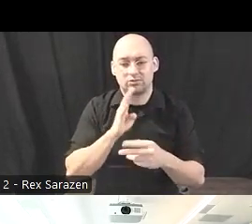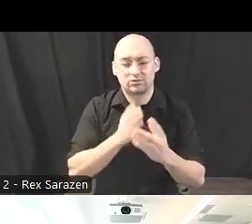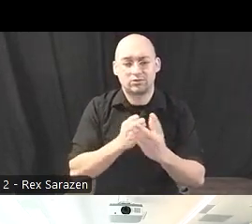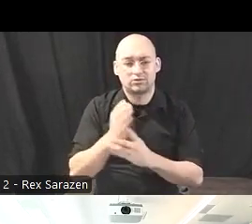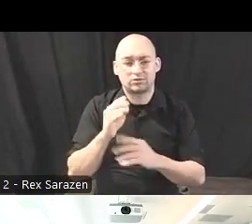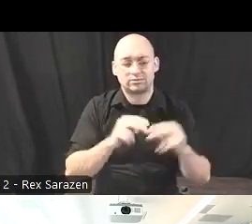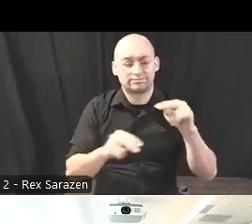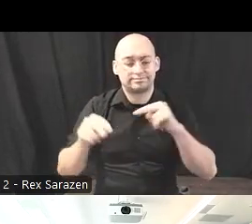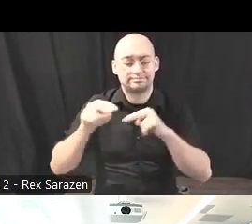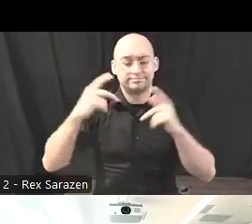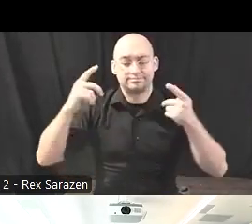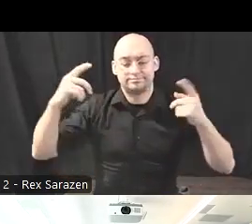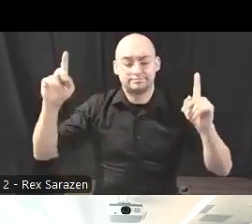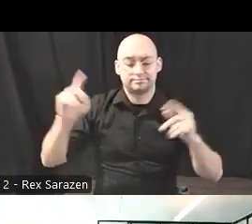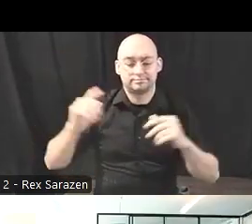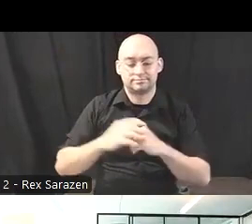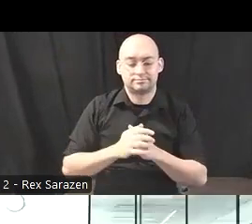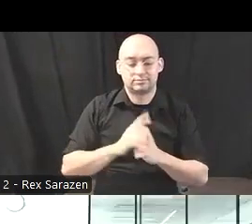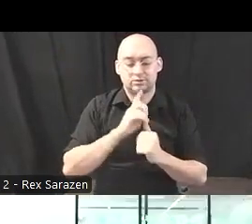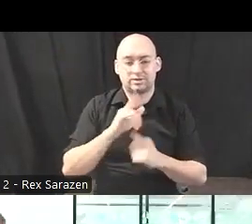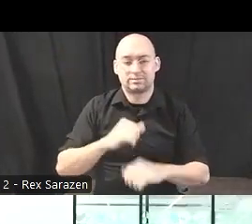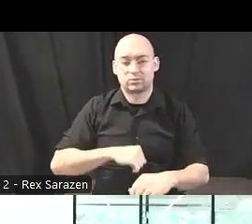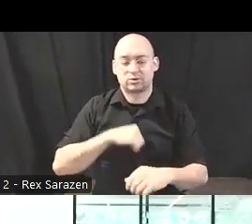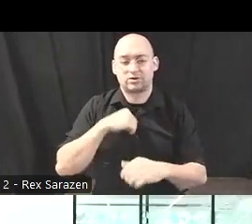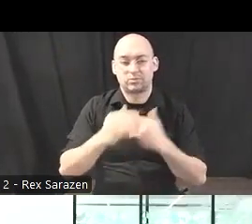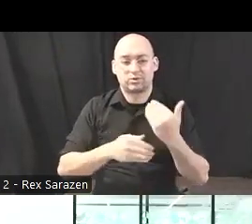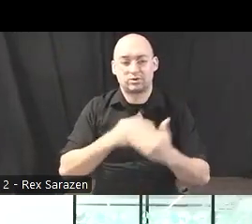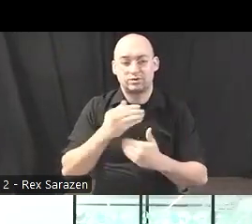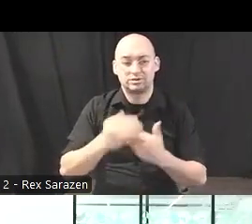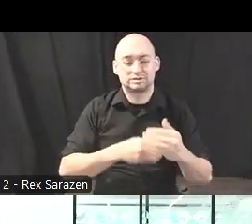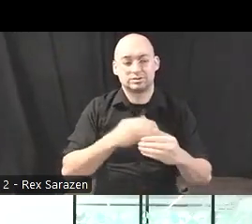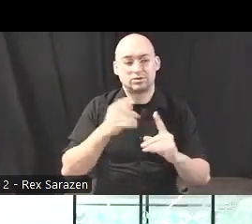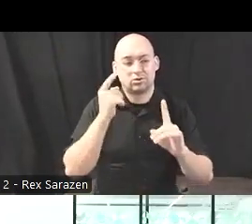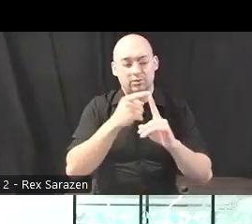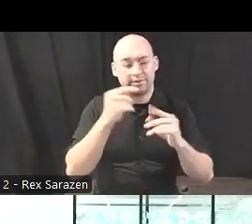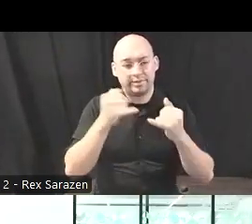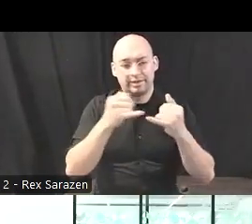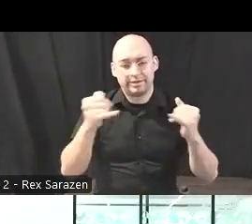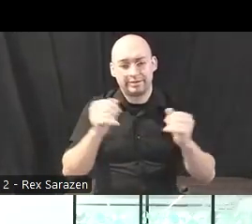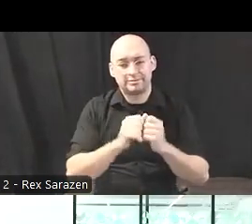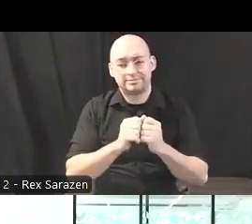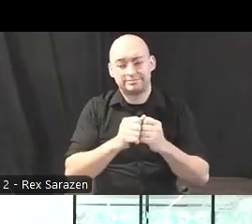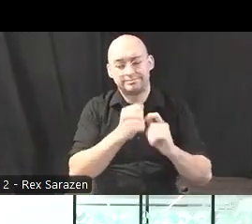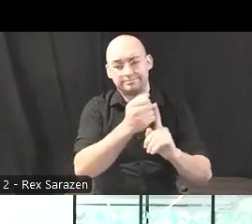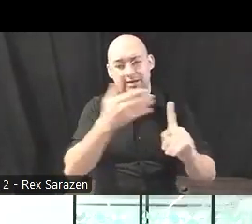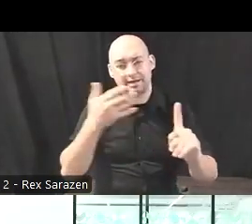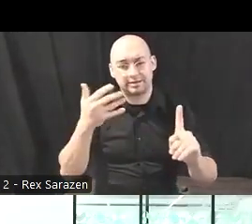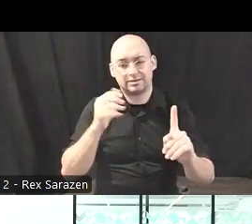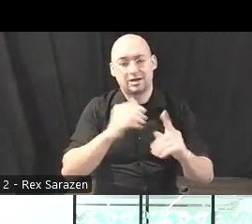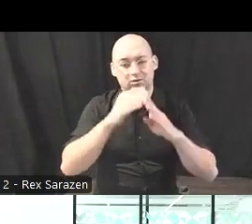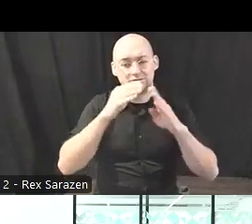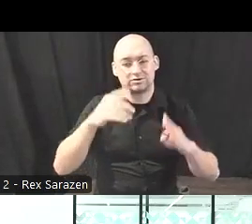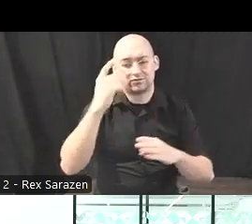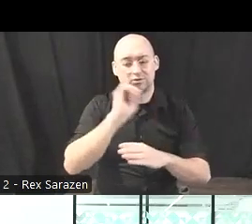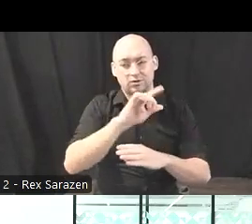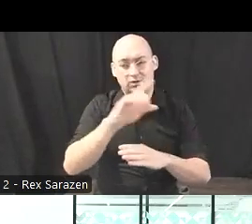accomplishments. We're really proud of the progress in Goal 1, expanding housing for all ages and stages.